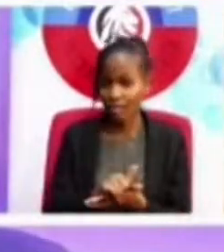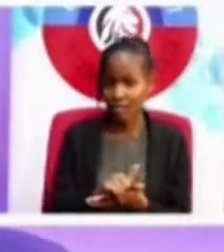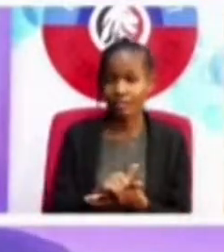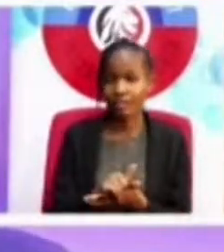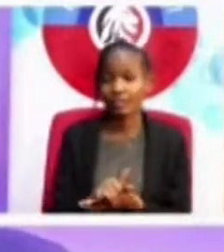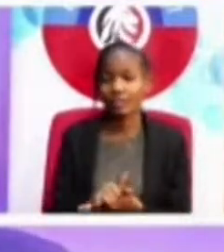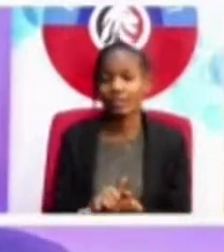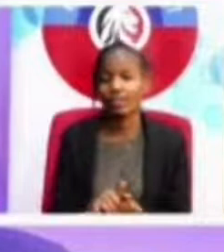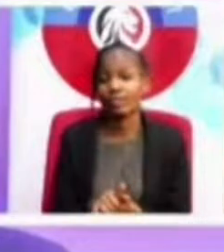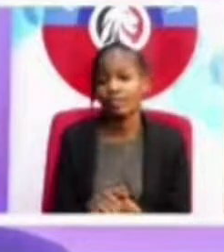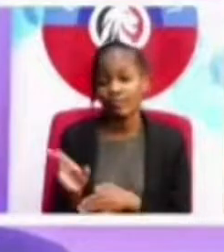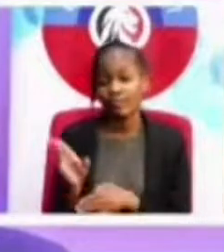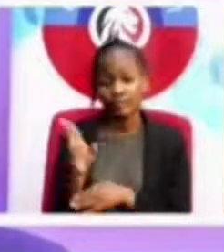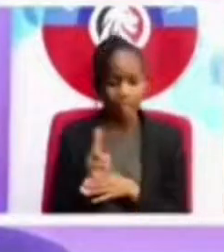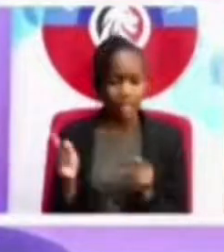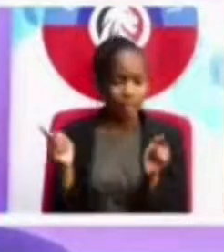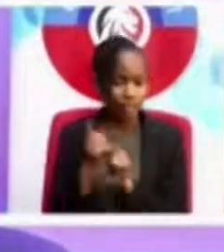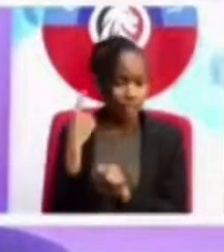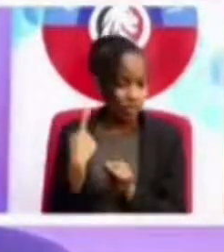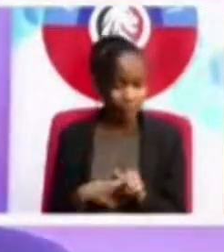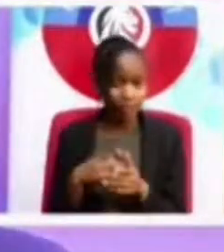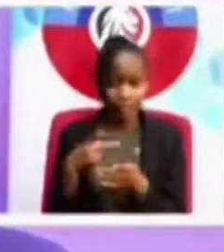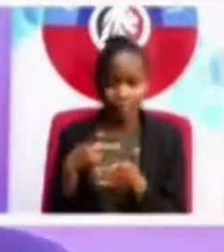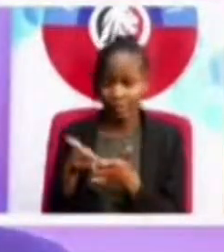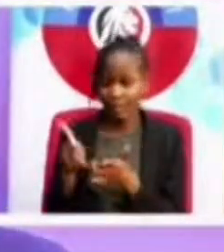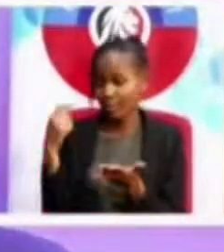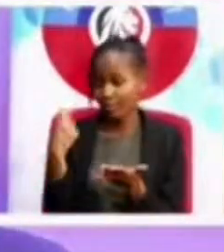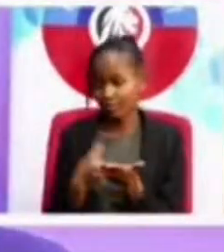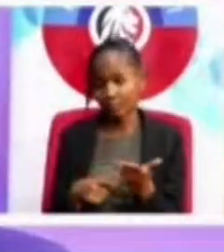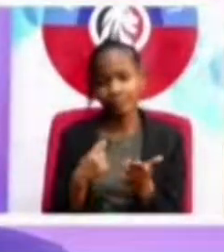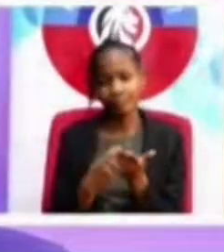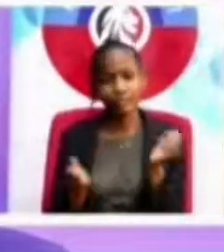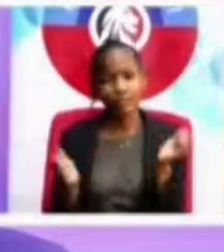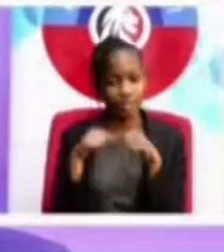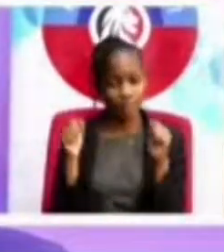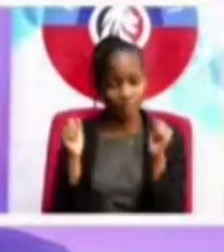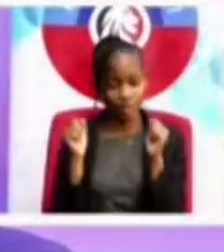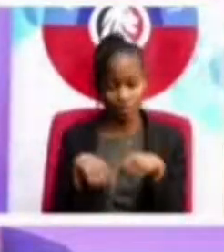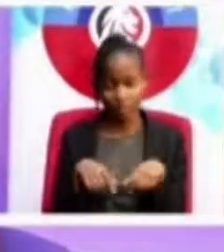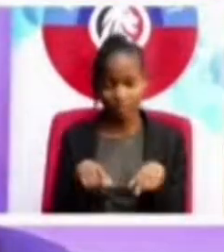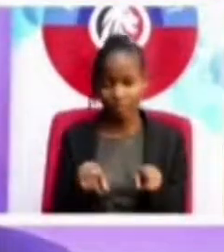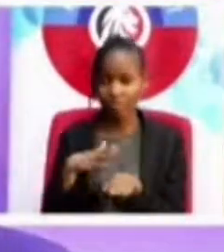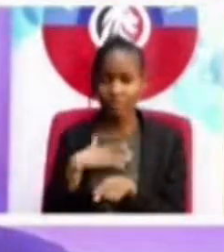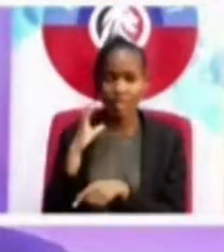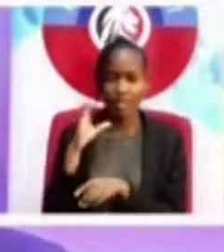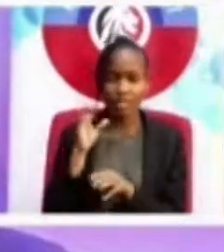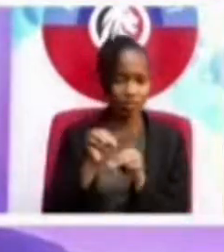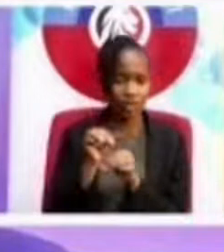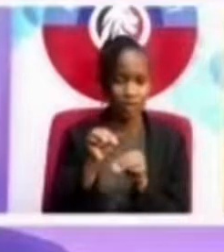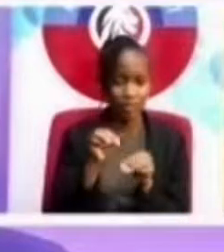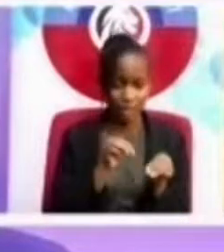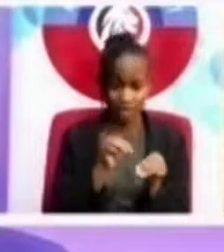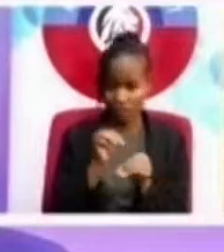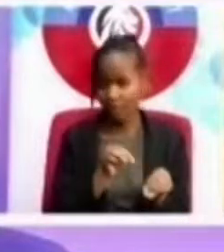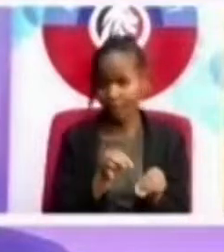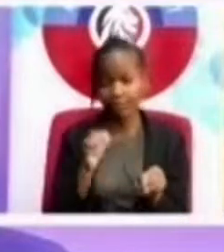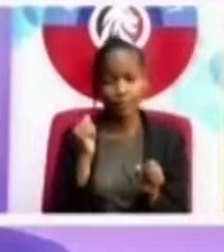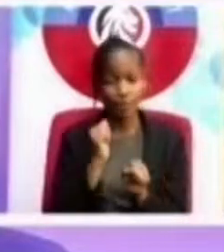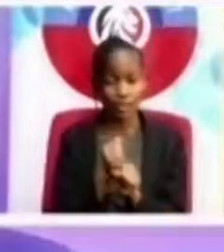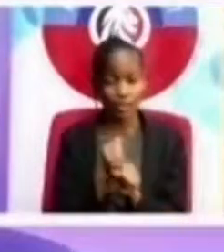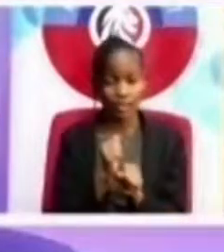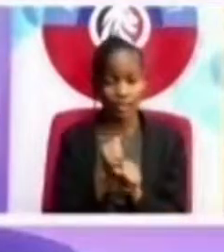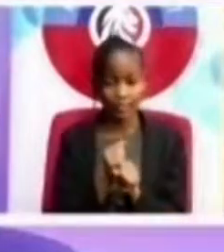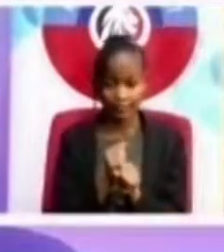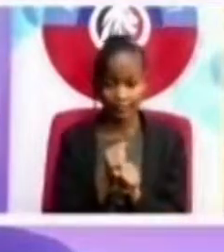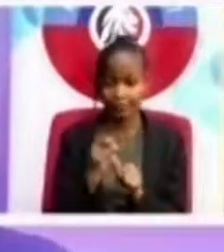spend as little time paying taxes as possible. Of course, our customer management framework. These days we are